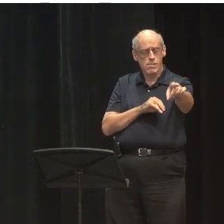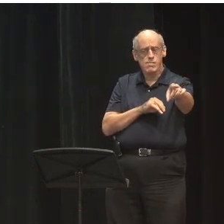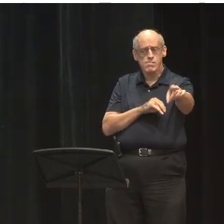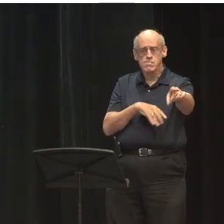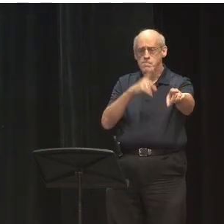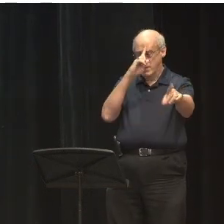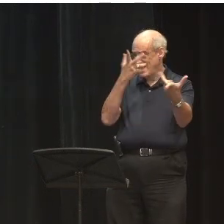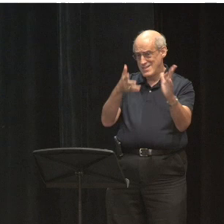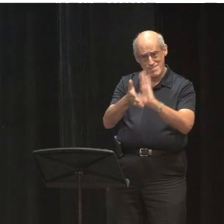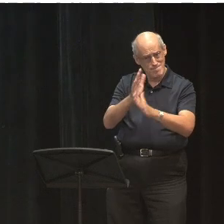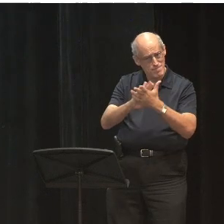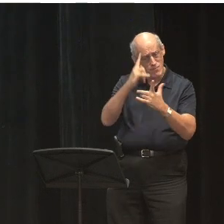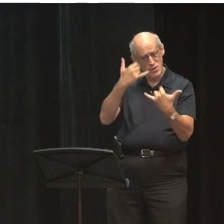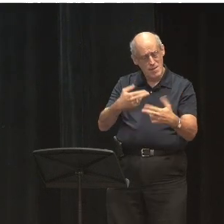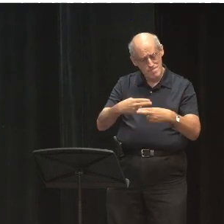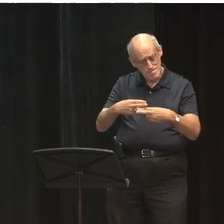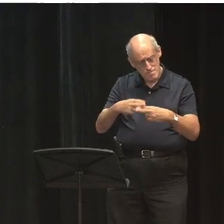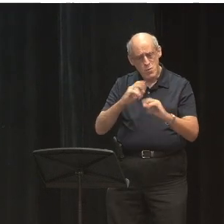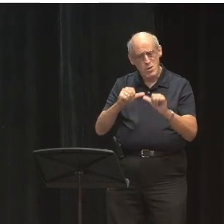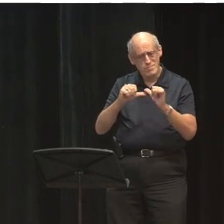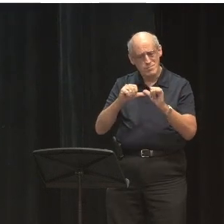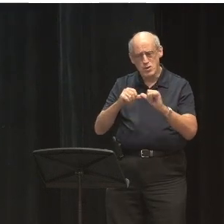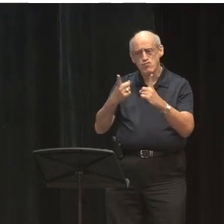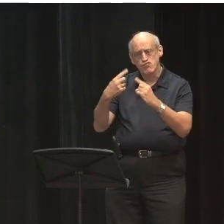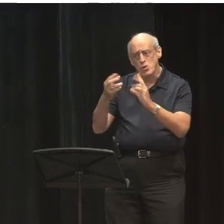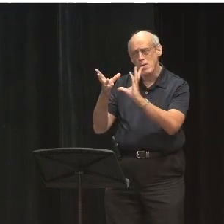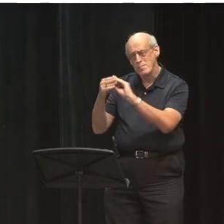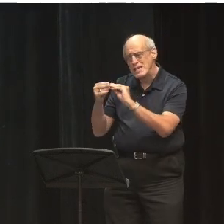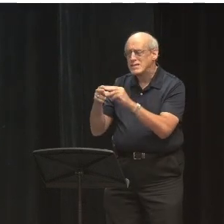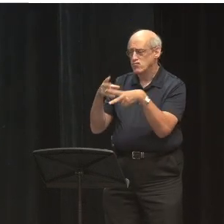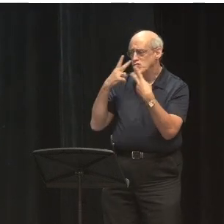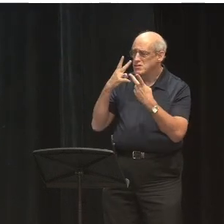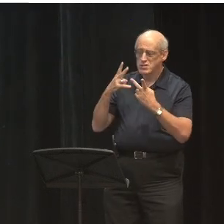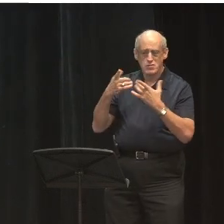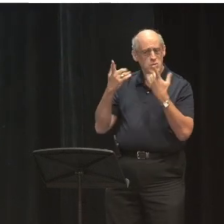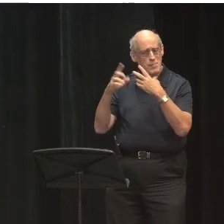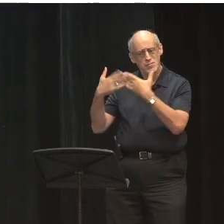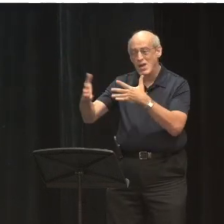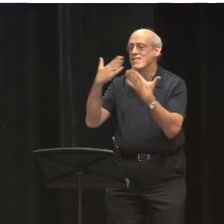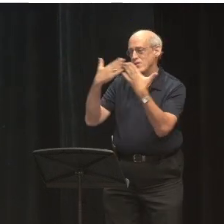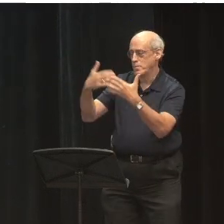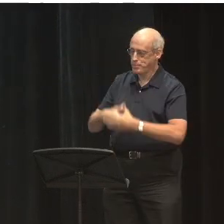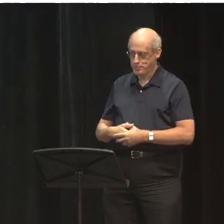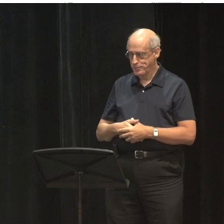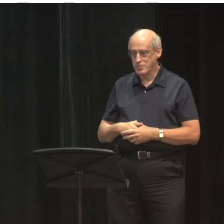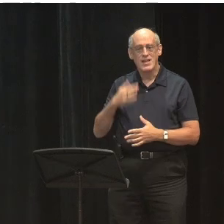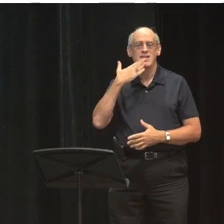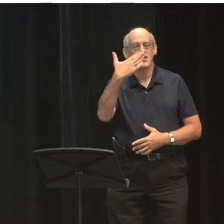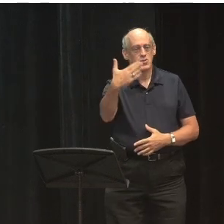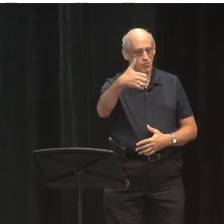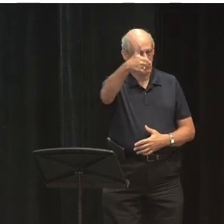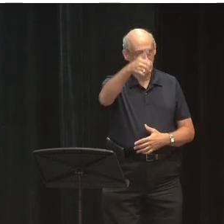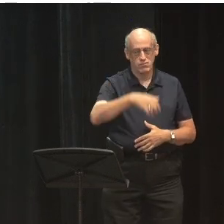I think that's about it for now. I'll continue to attend meetings and see where else we go from here. Thank you. Thank you,